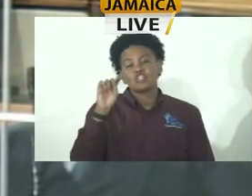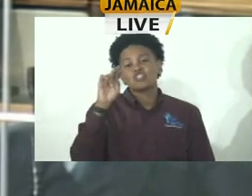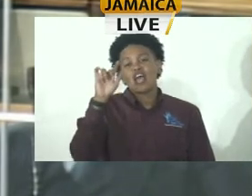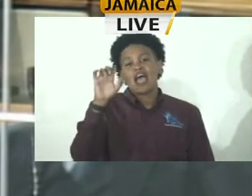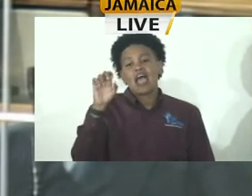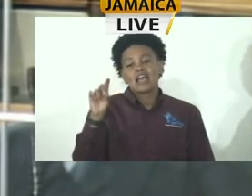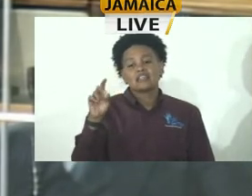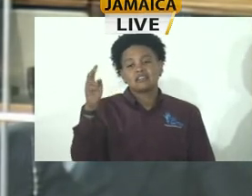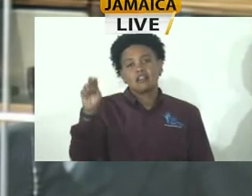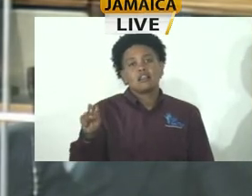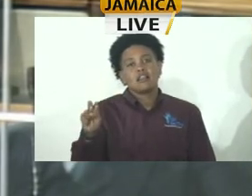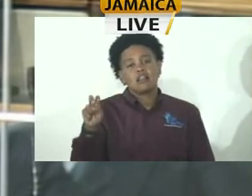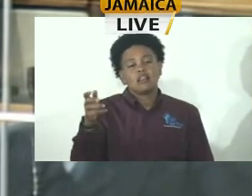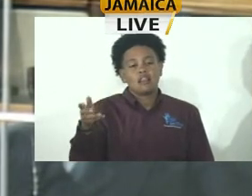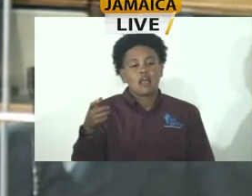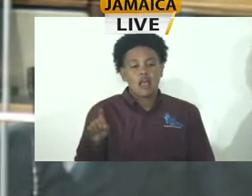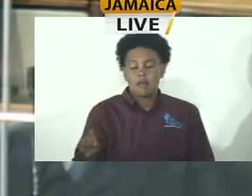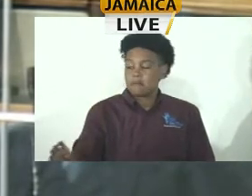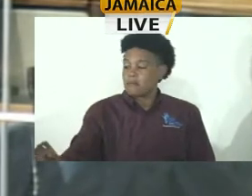it